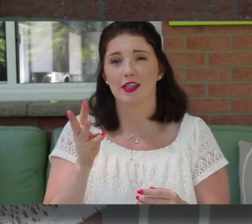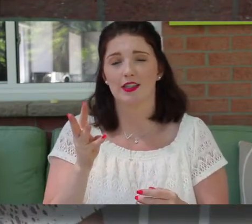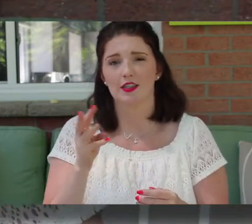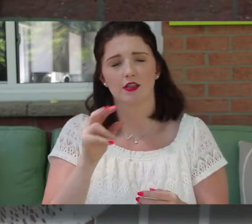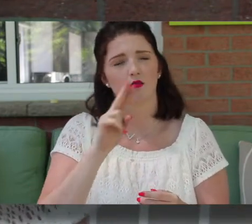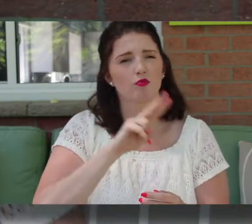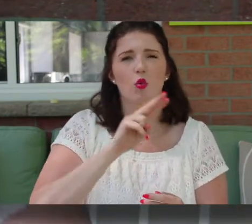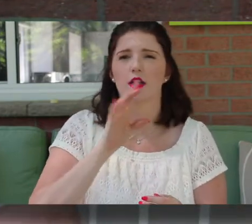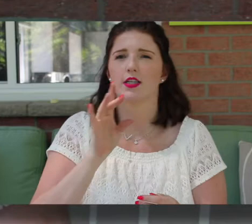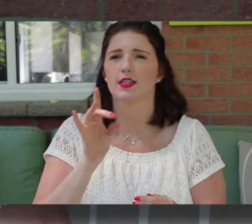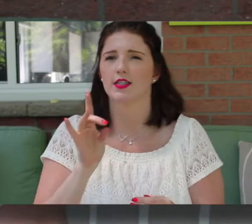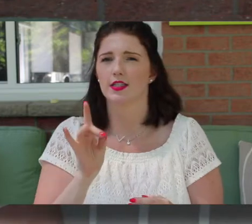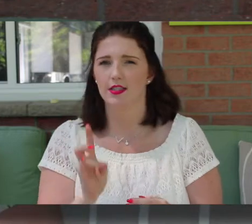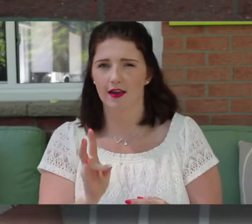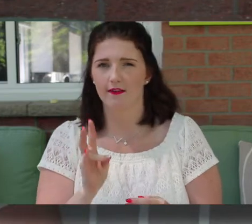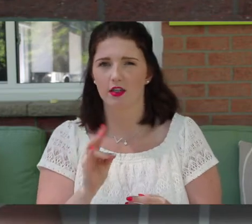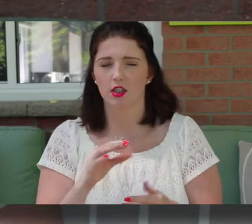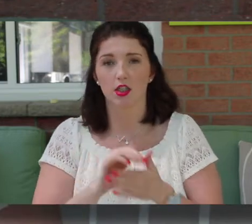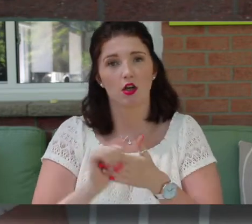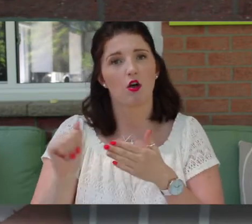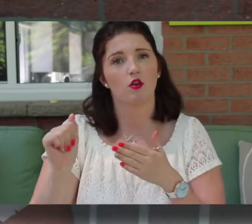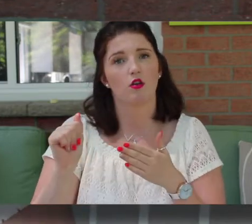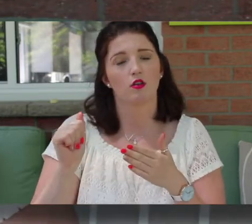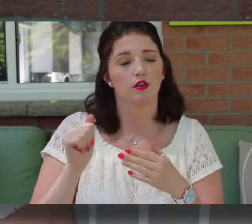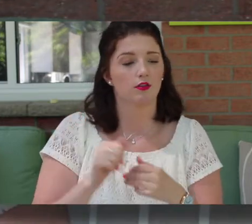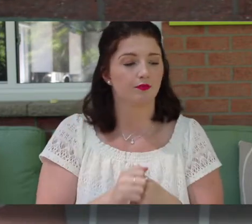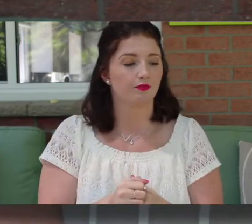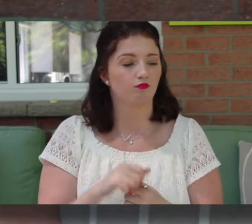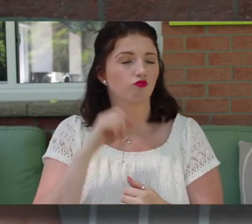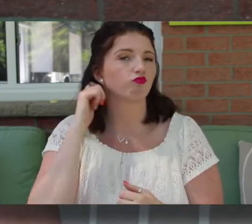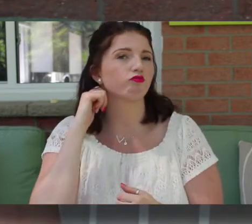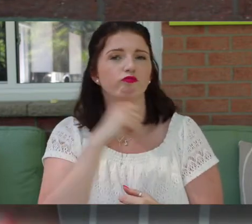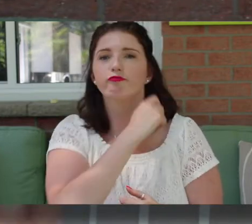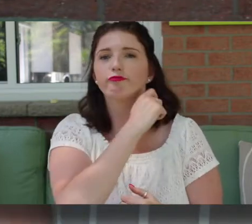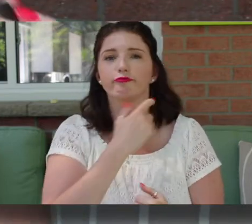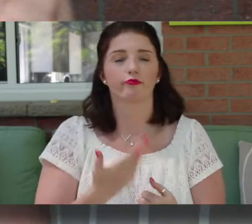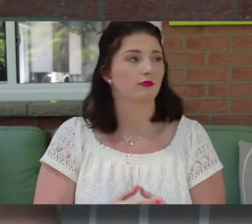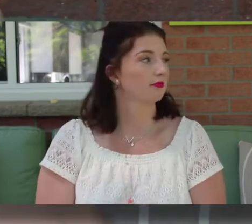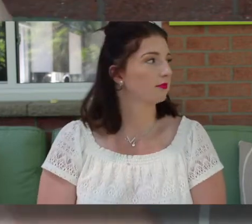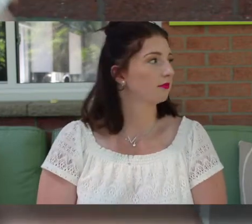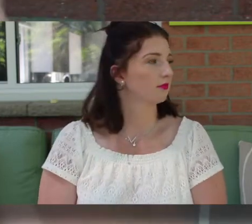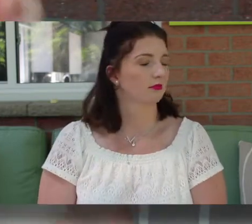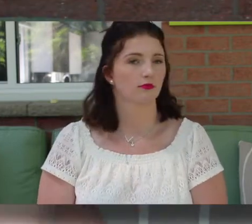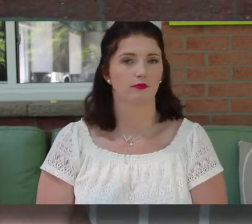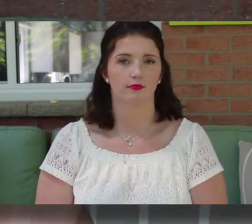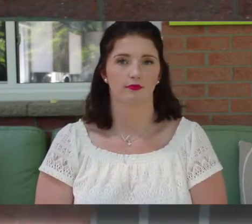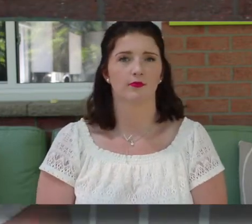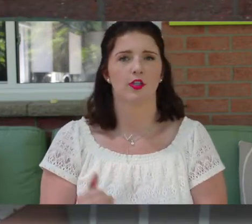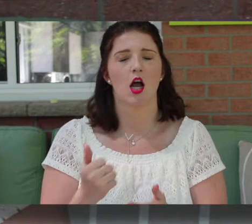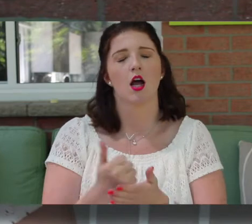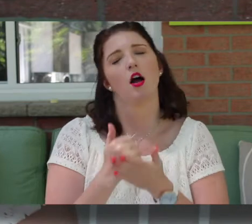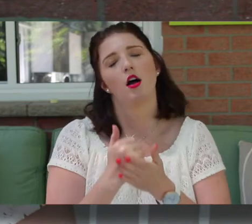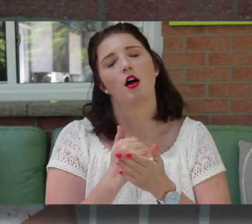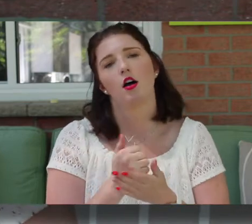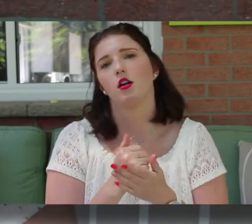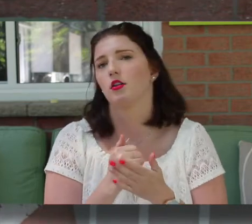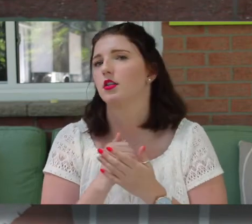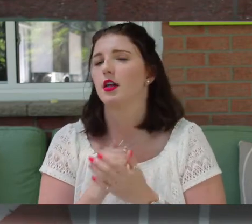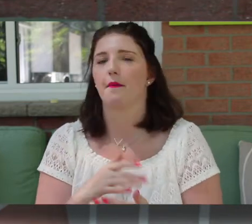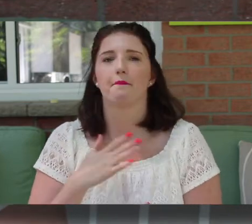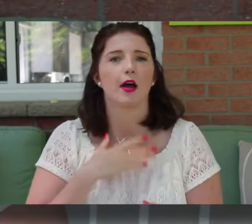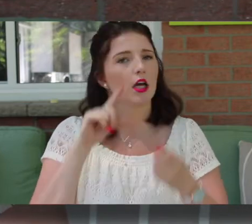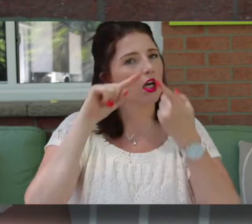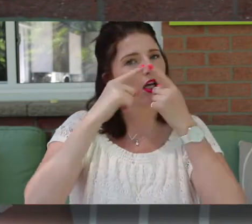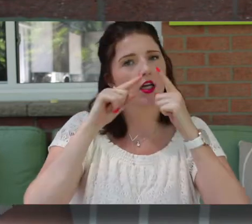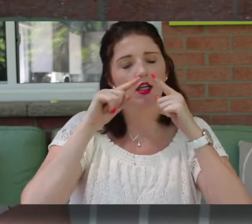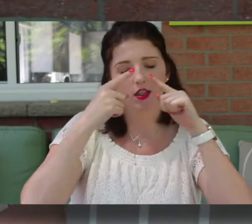little tube. It's 10 milliliters, and it comes with the roller ball. So you just kind of roll it on wherever you want, behind your ears, under your nose, that